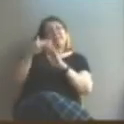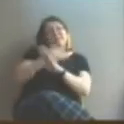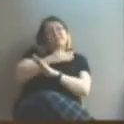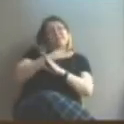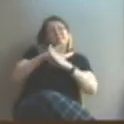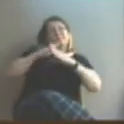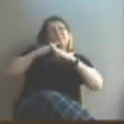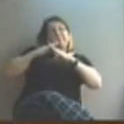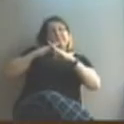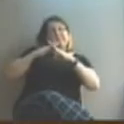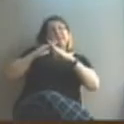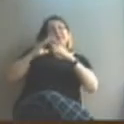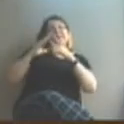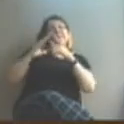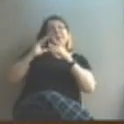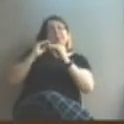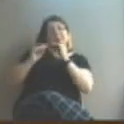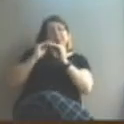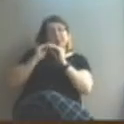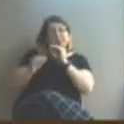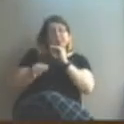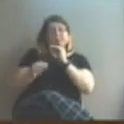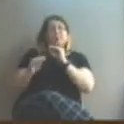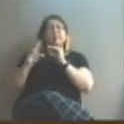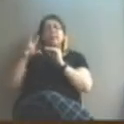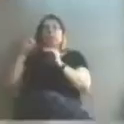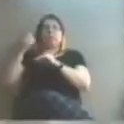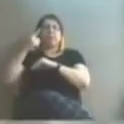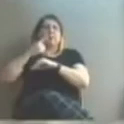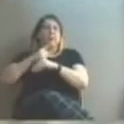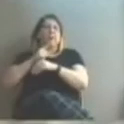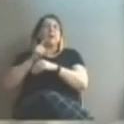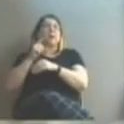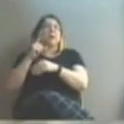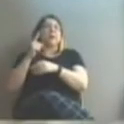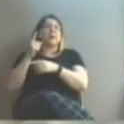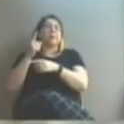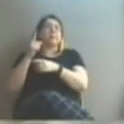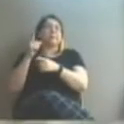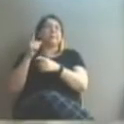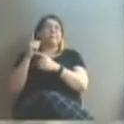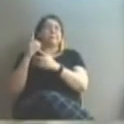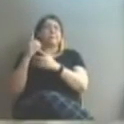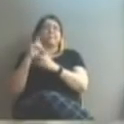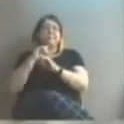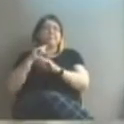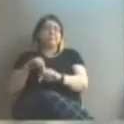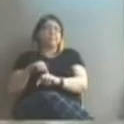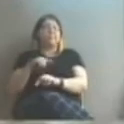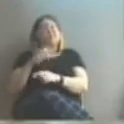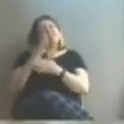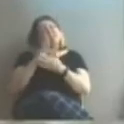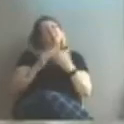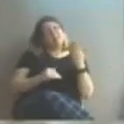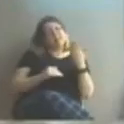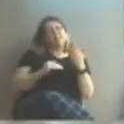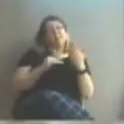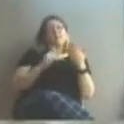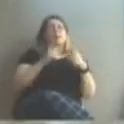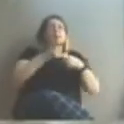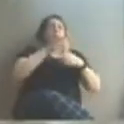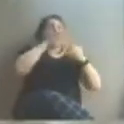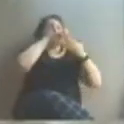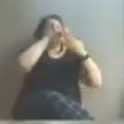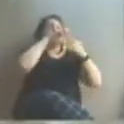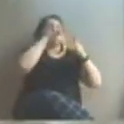crews, to have work orders at a 30-day turnaround. And that still sounds like a long time, but when you think some of these work orders are remove